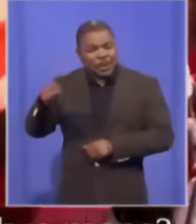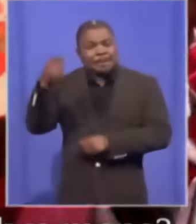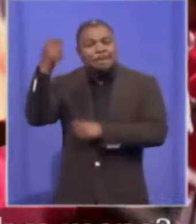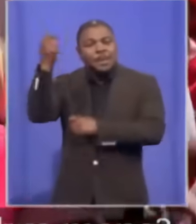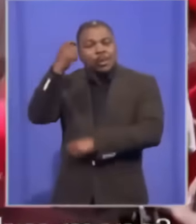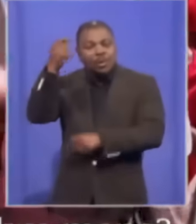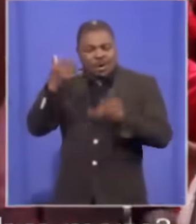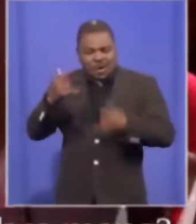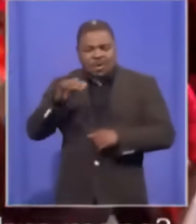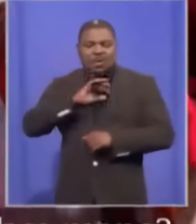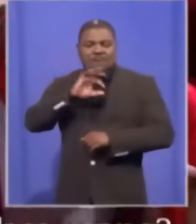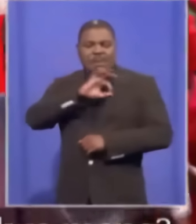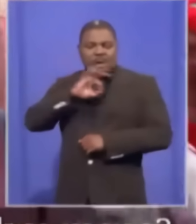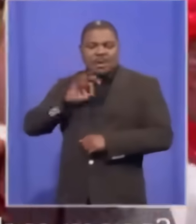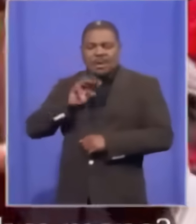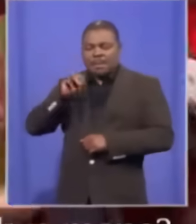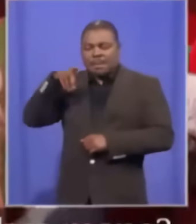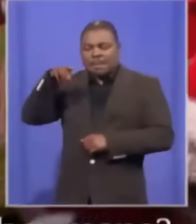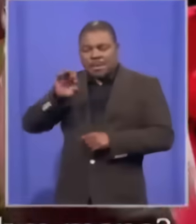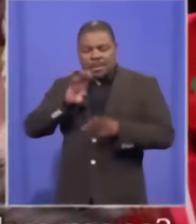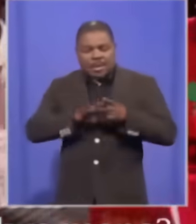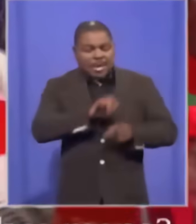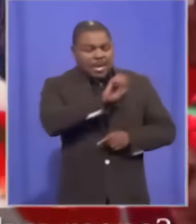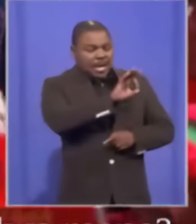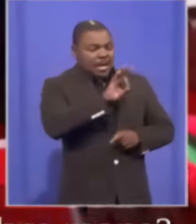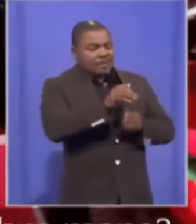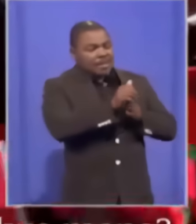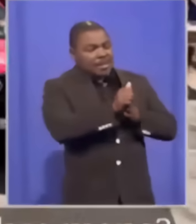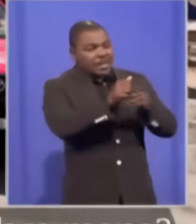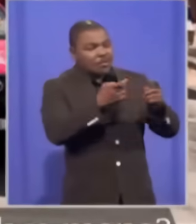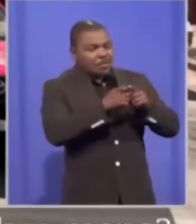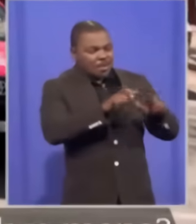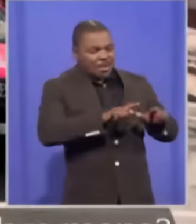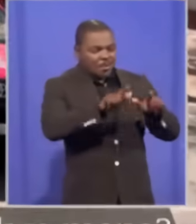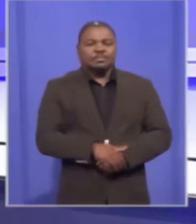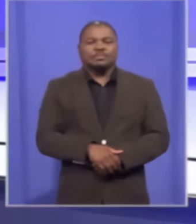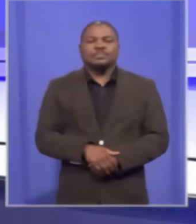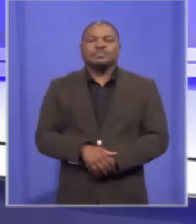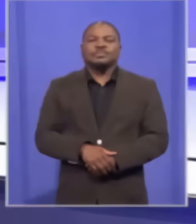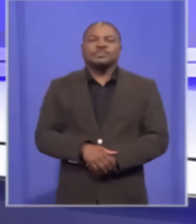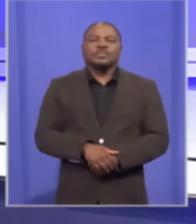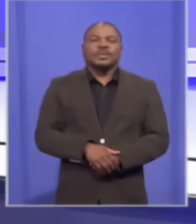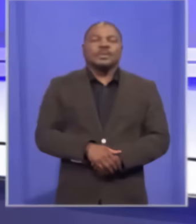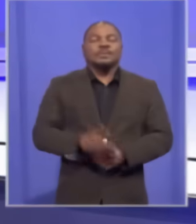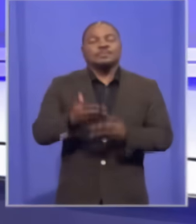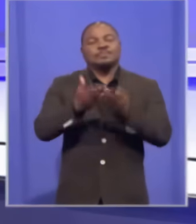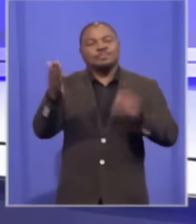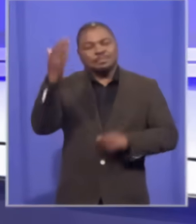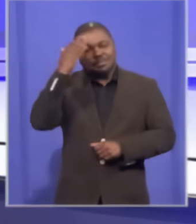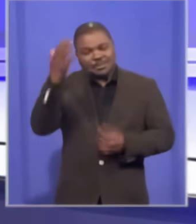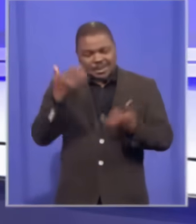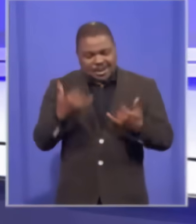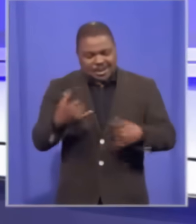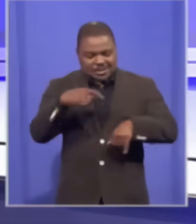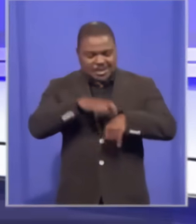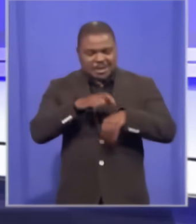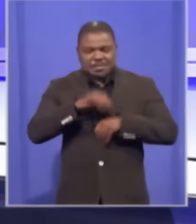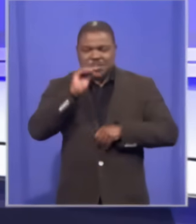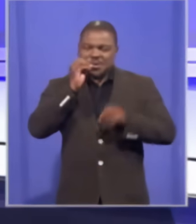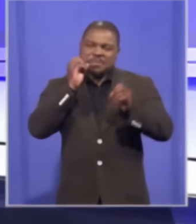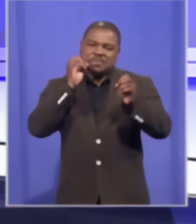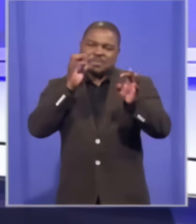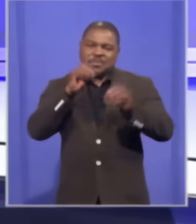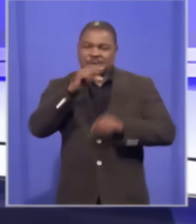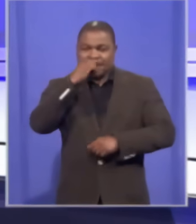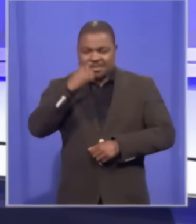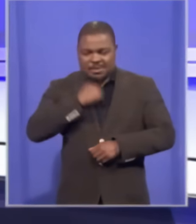le meyara Phetiši John Mpe le moetapele wa EFF ka Limpopo Lawrence Mapoulo. Thobela, nako ya go loselela ditaba ke yona ye, nna